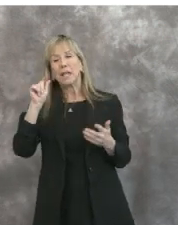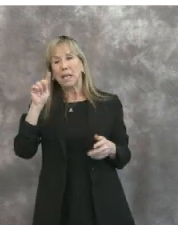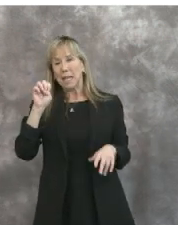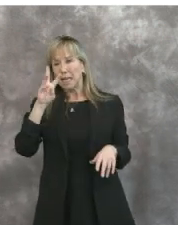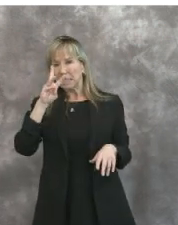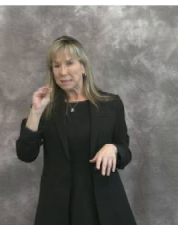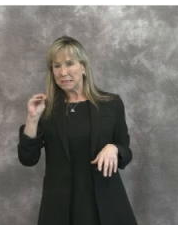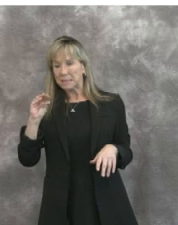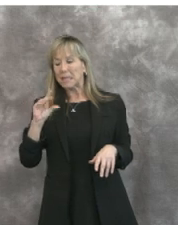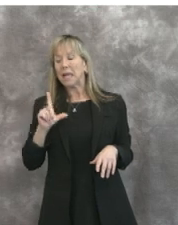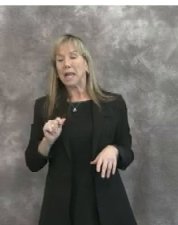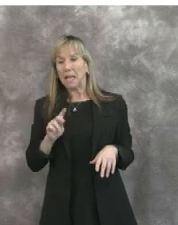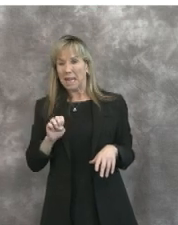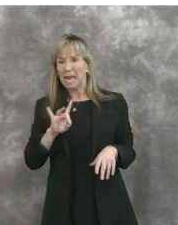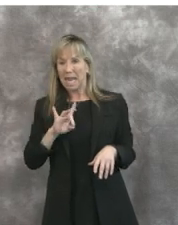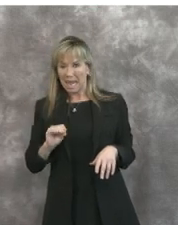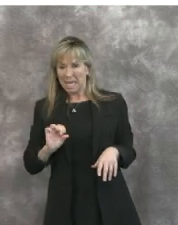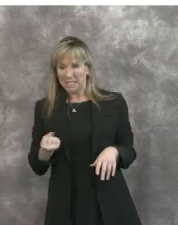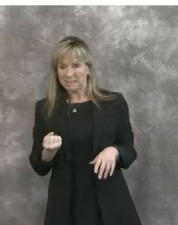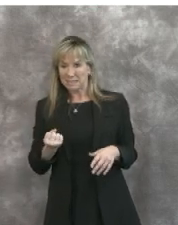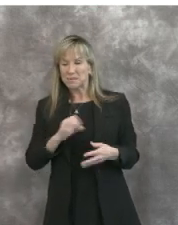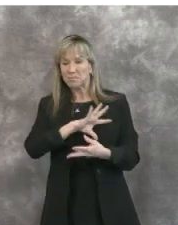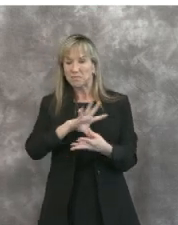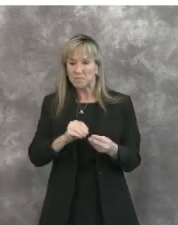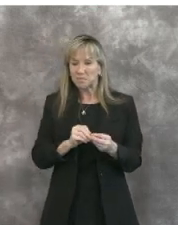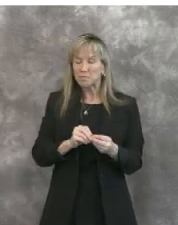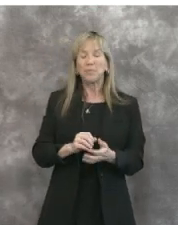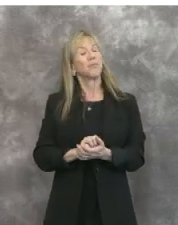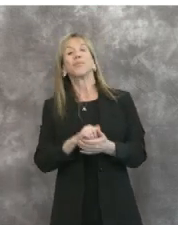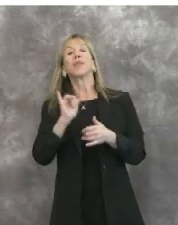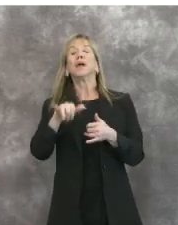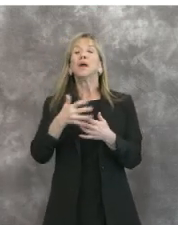of the 144 deaths, 44% are female,